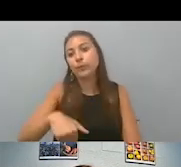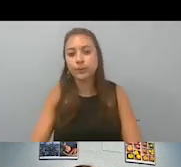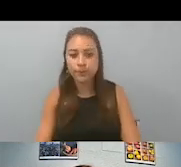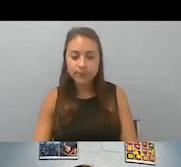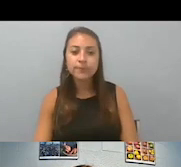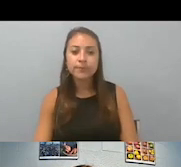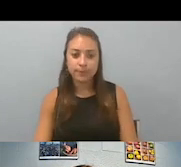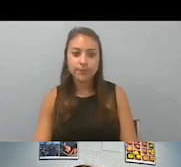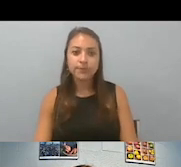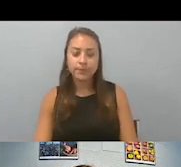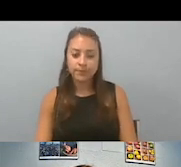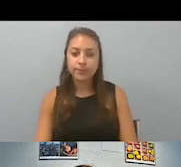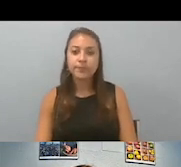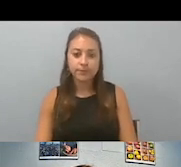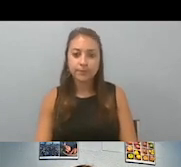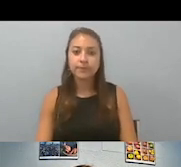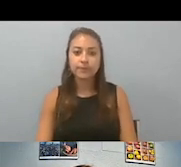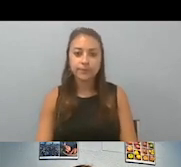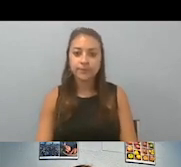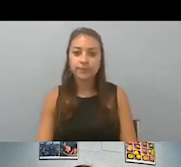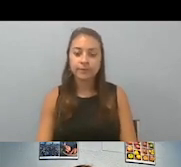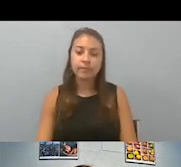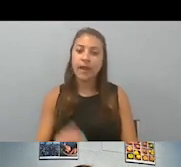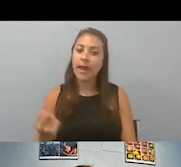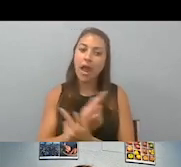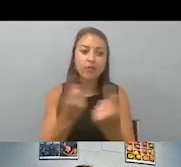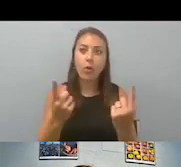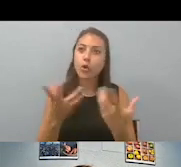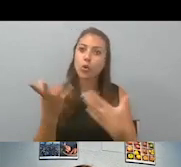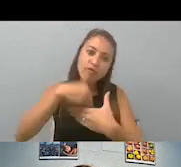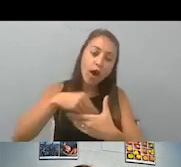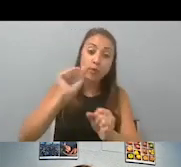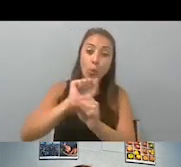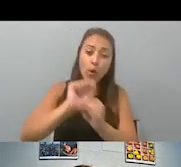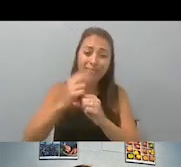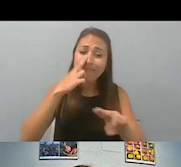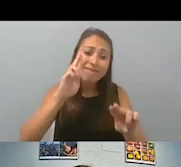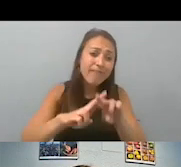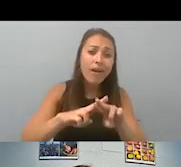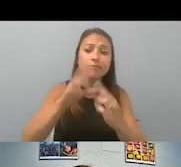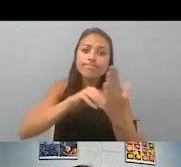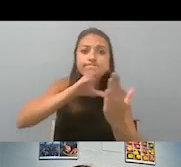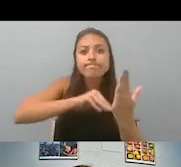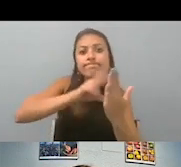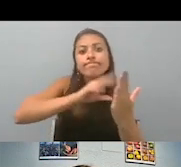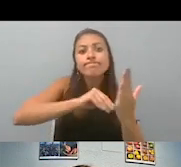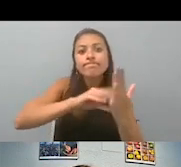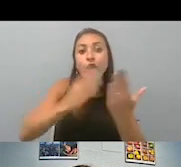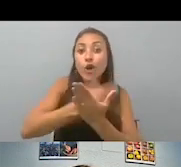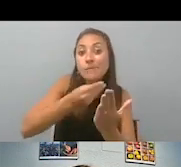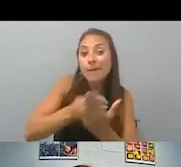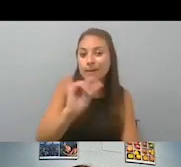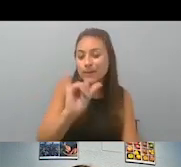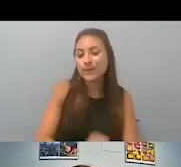is second to none. I think everyone that takes part in it has a lot of fun and is able to earn some extra spending money while they're at it